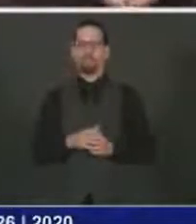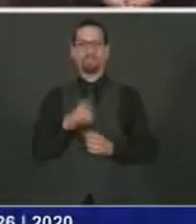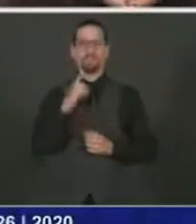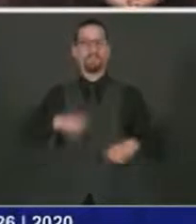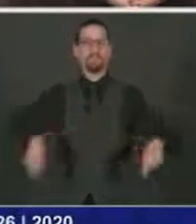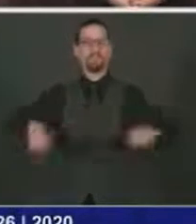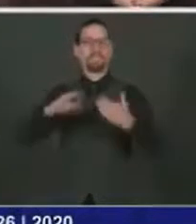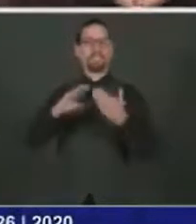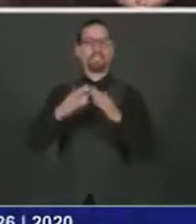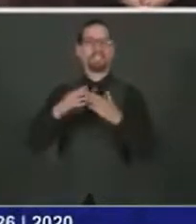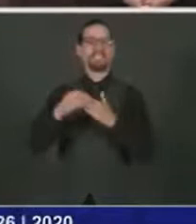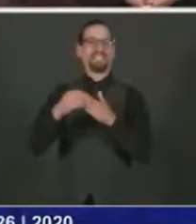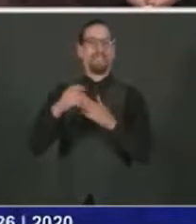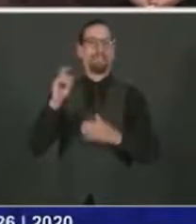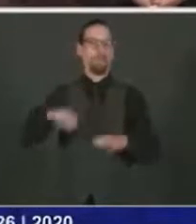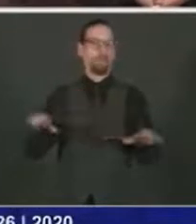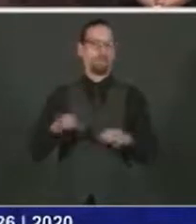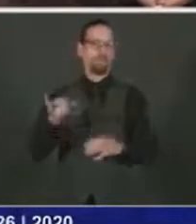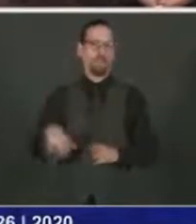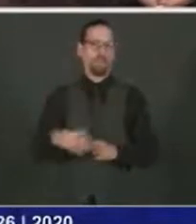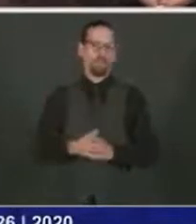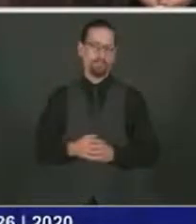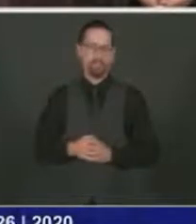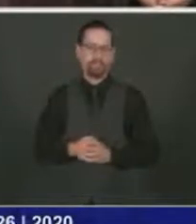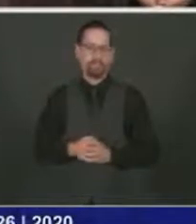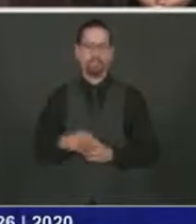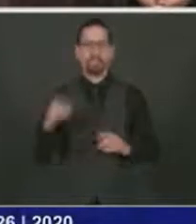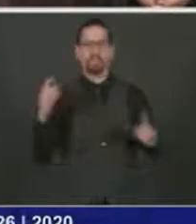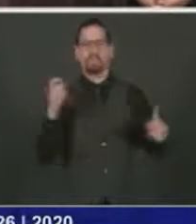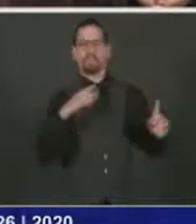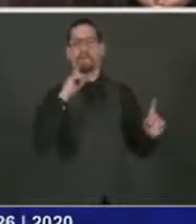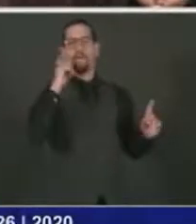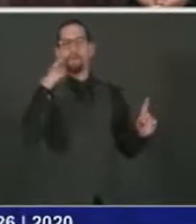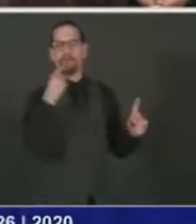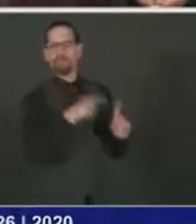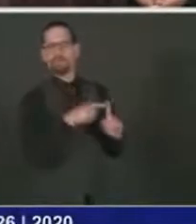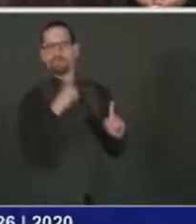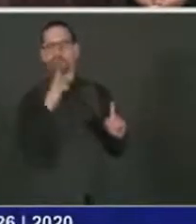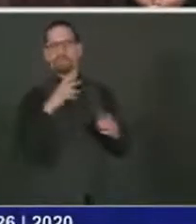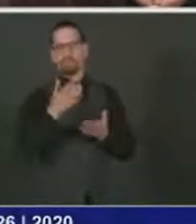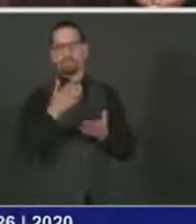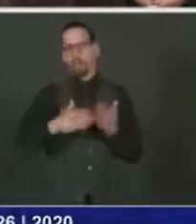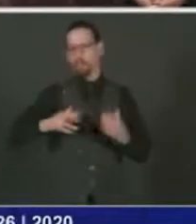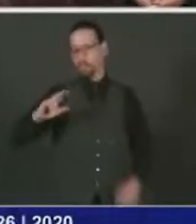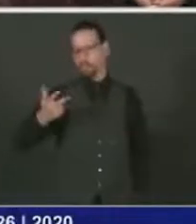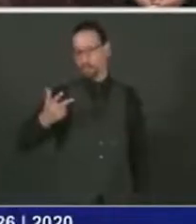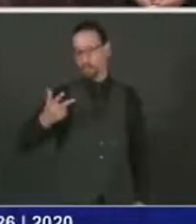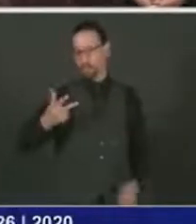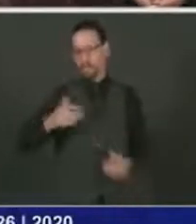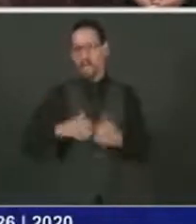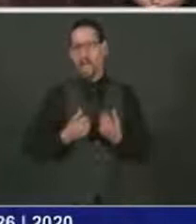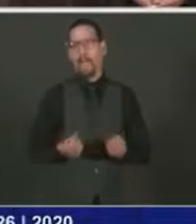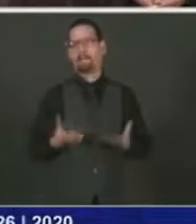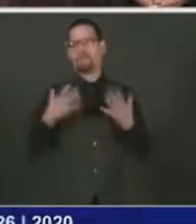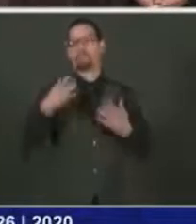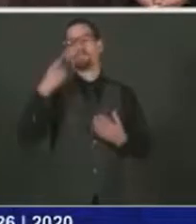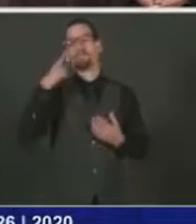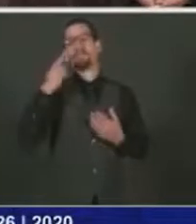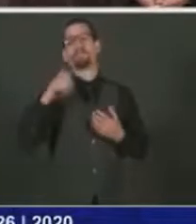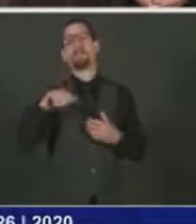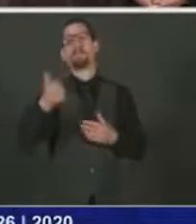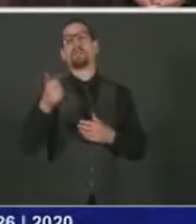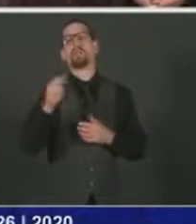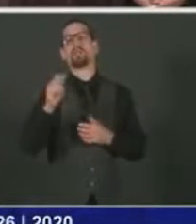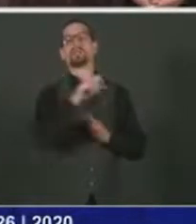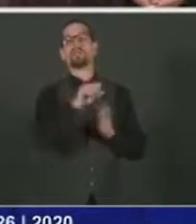Thank you. Governor, how much of your thought process going into phase 3 is based on what's happening elsewhere? Because as you keep saying, Rhode Island